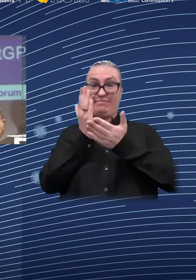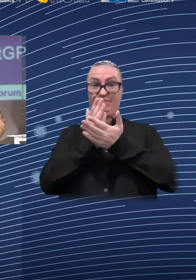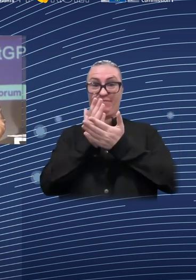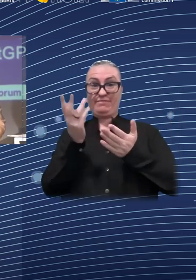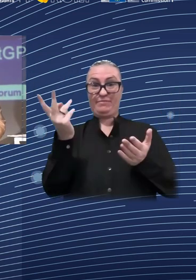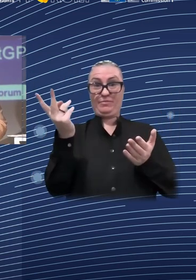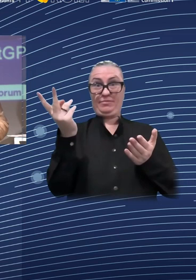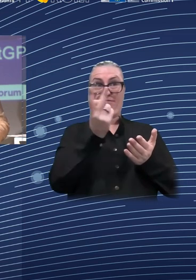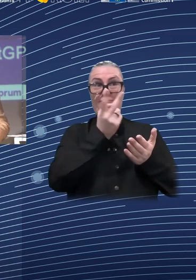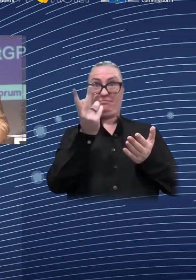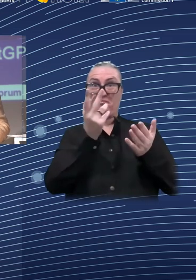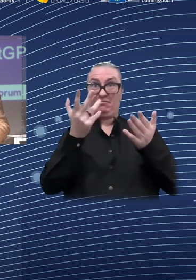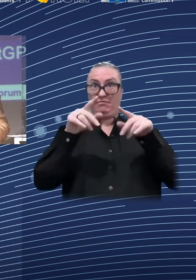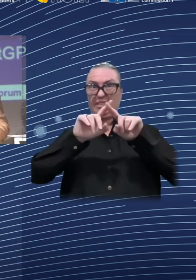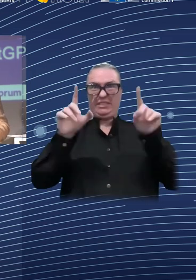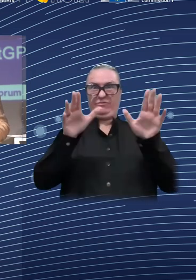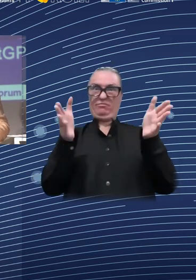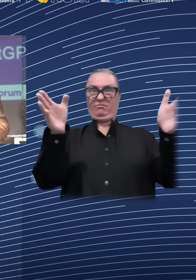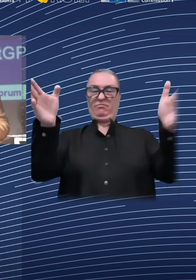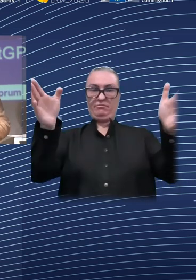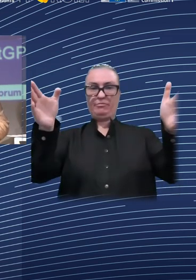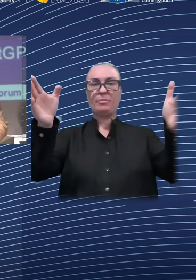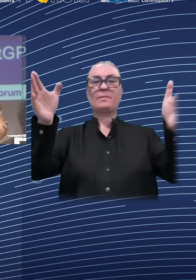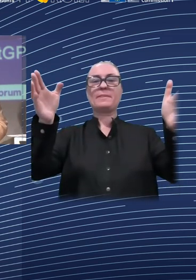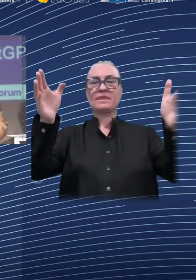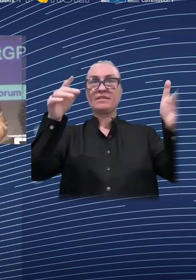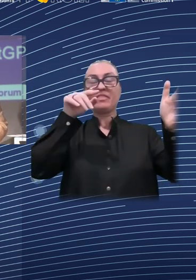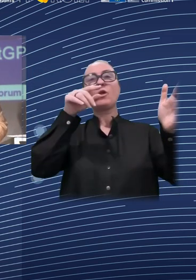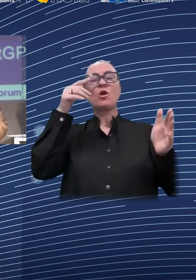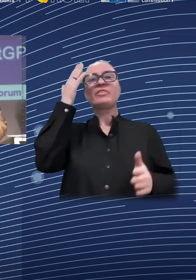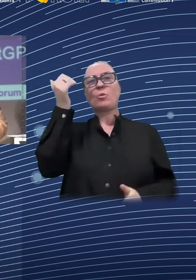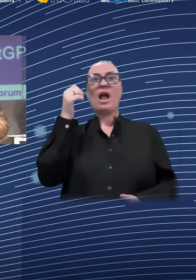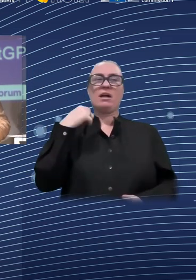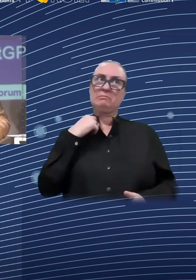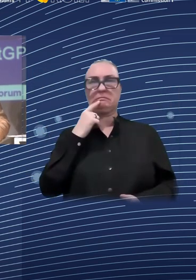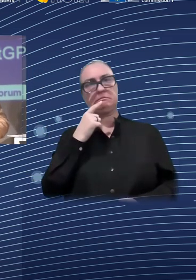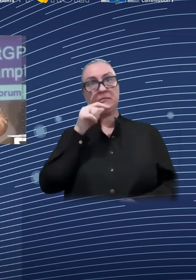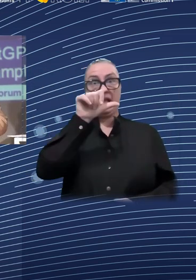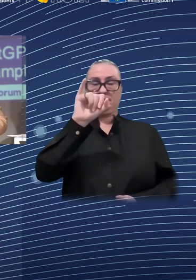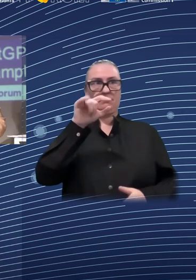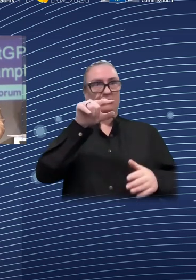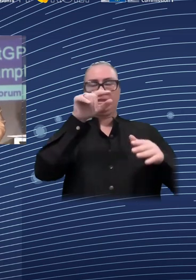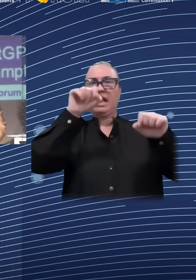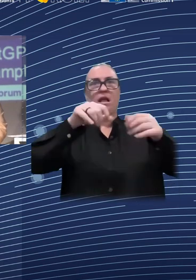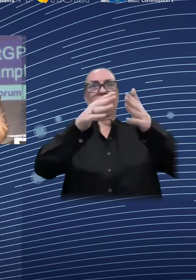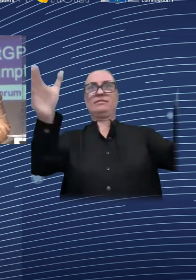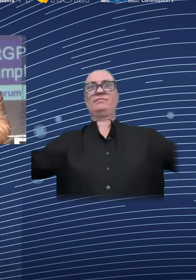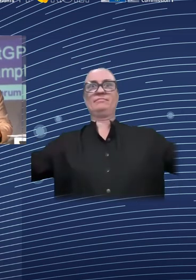that are still waiting for their rise. For example, decision intelligence that will be the next one